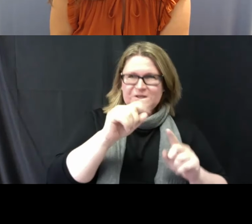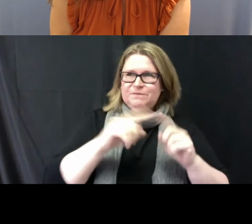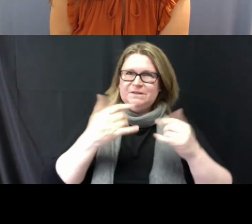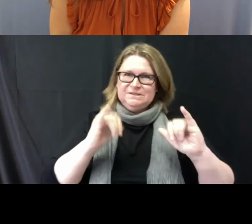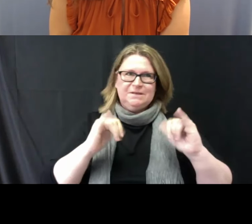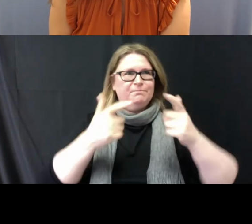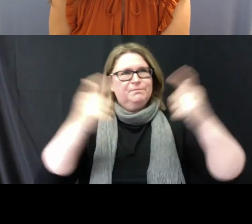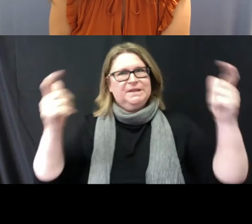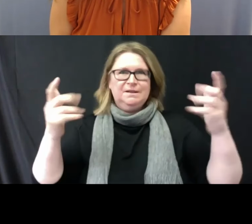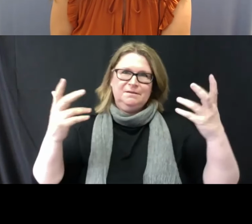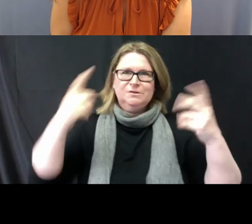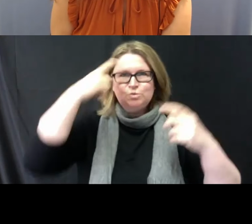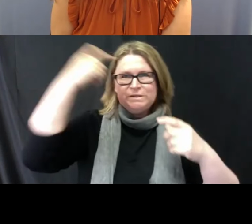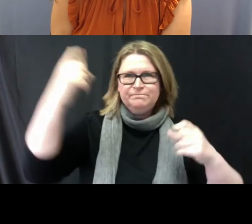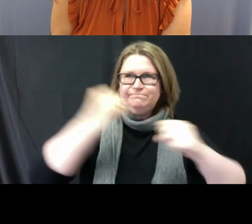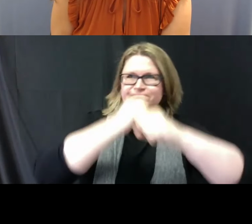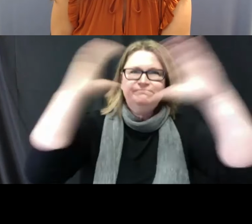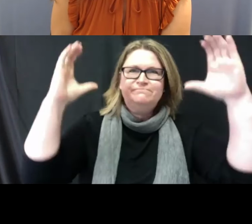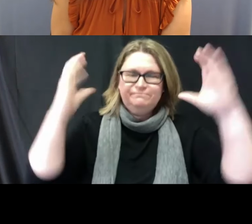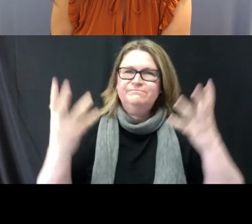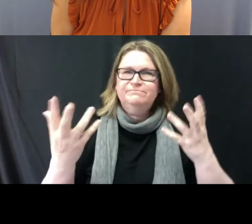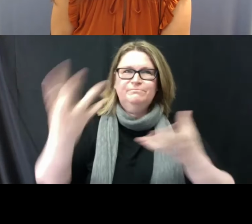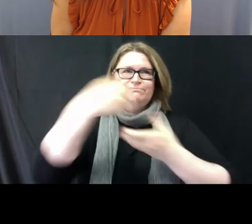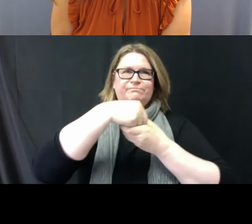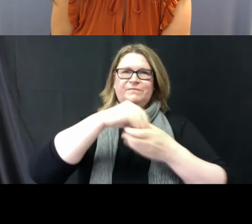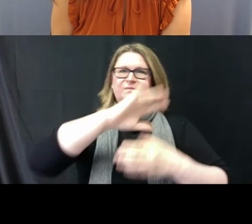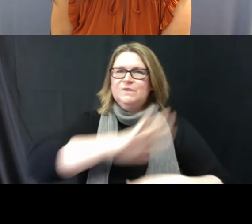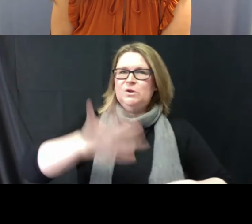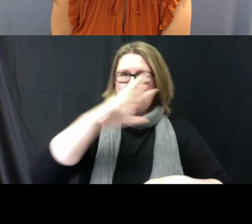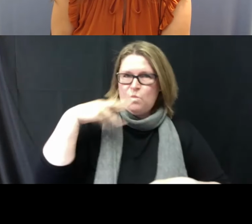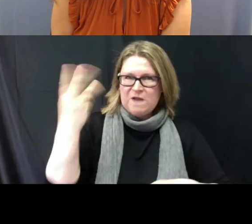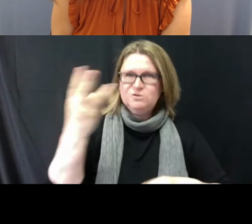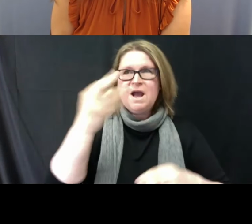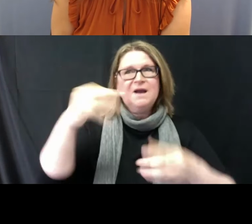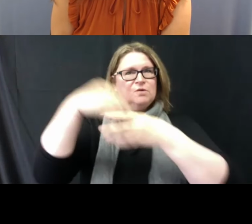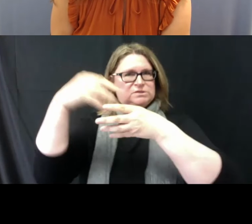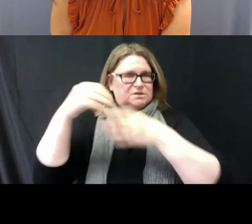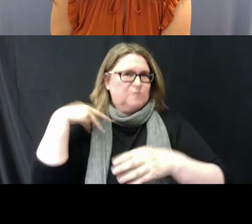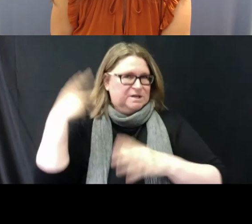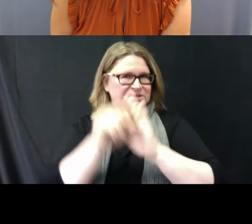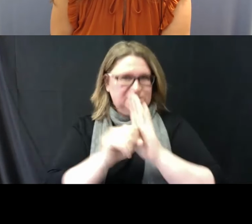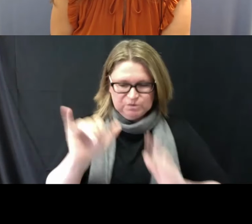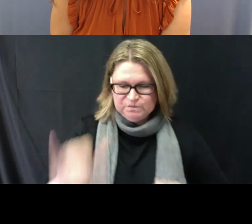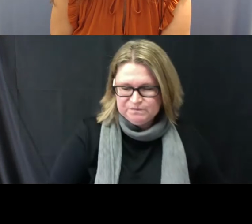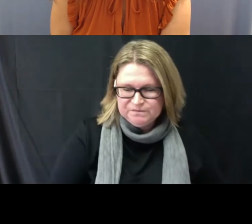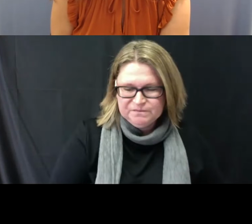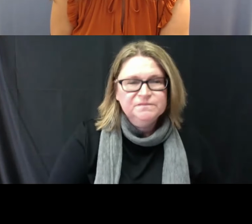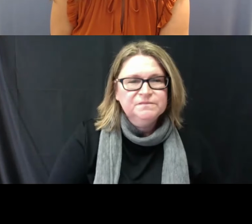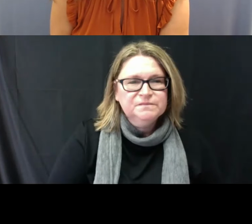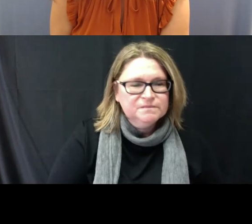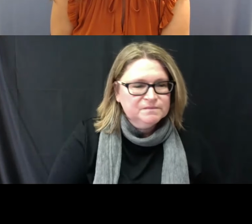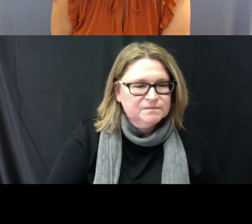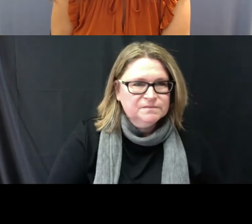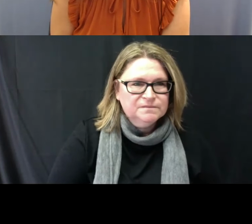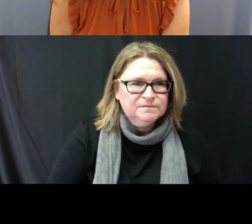just starting. And we started this in 2020, but it's our dream to have a graduate program for